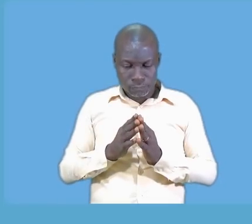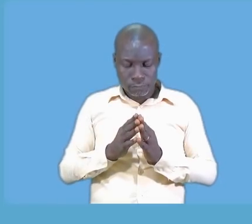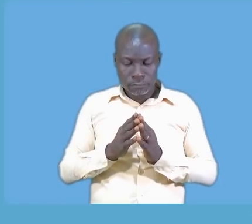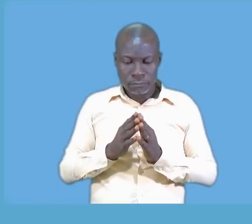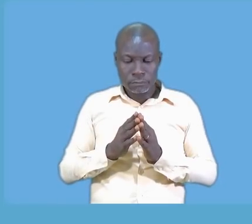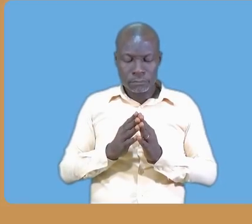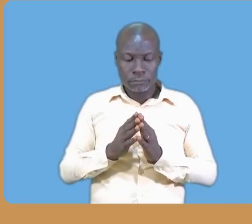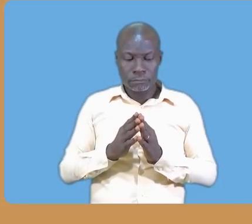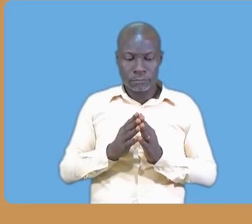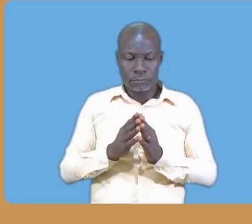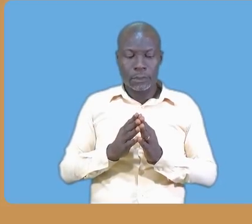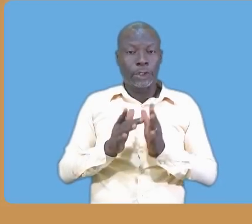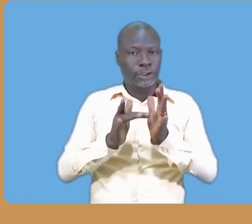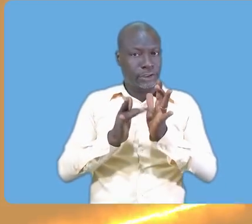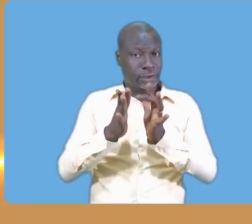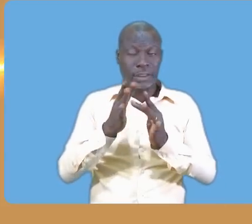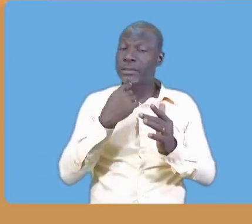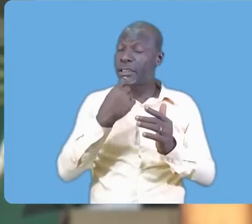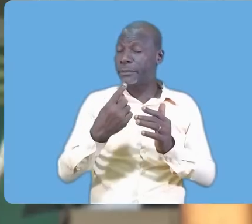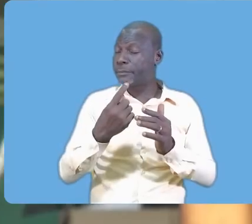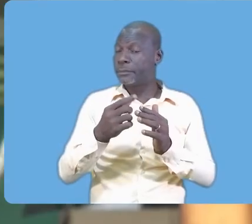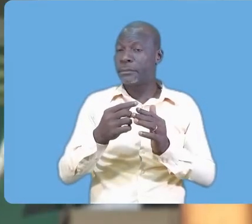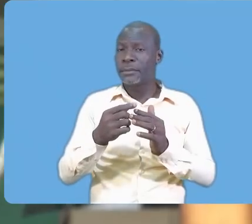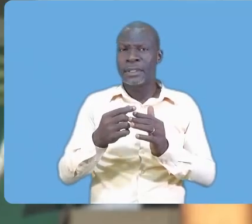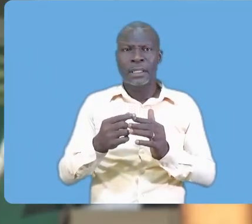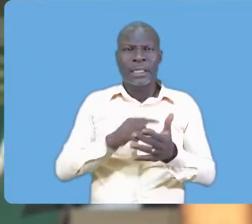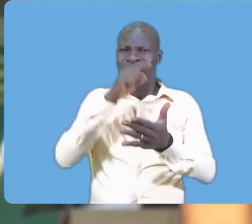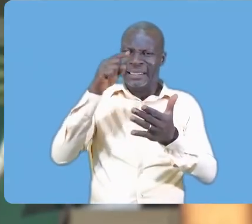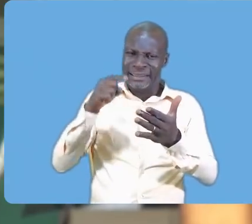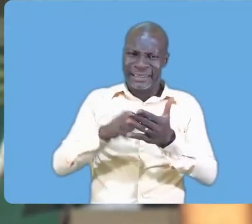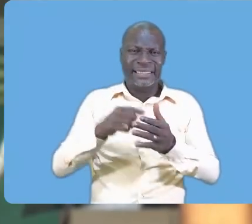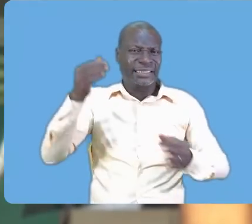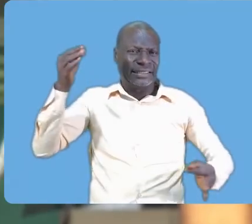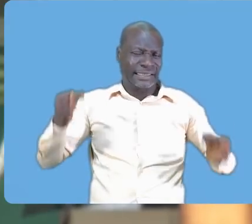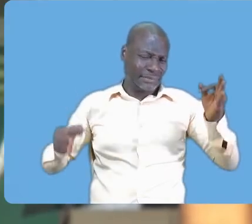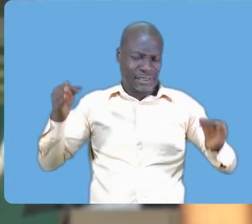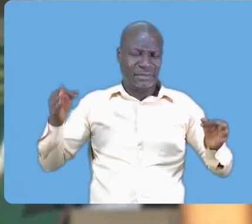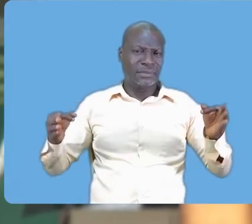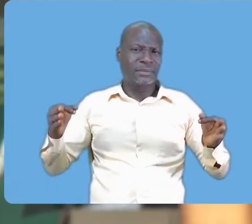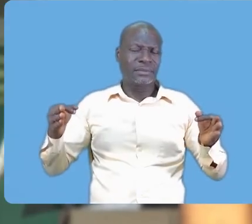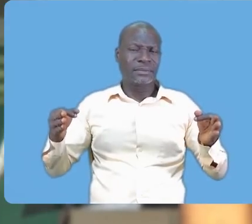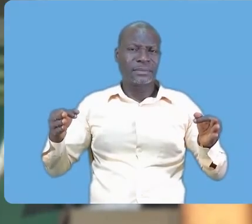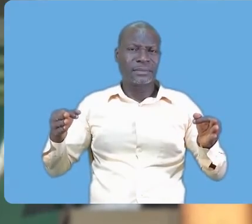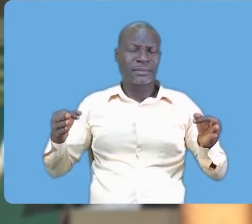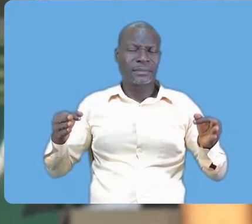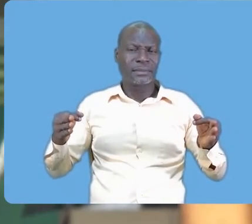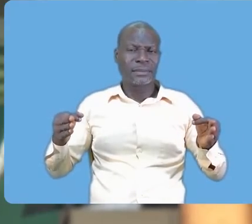evil. Yerra Yesu Christo said, na wei ane atemu ono.